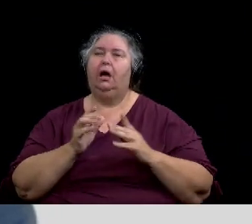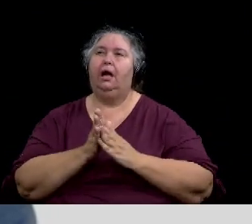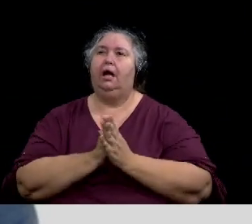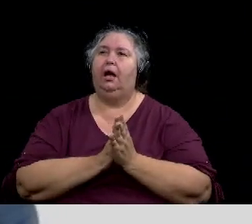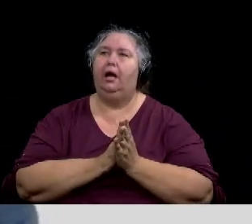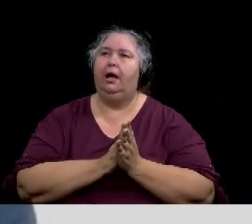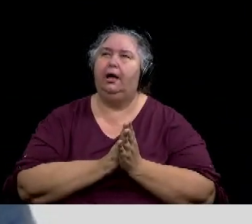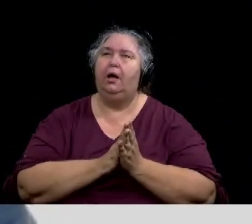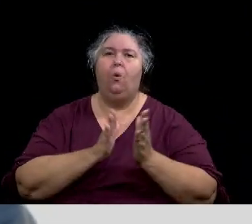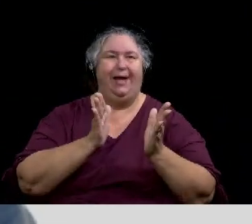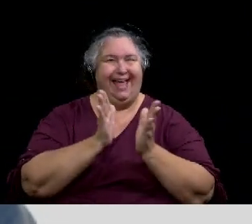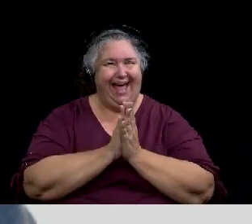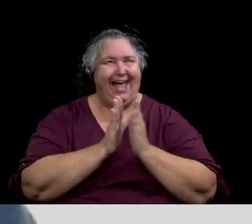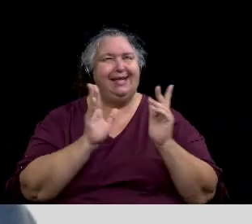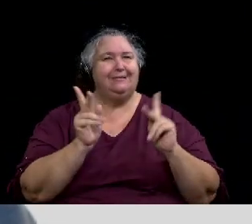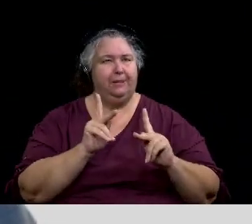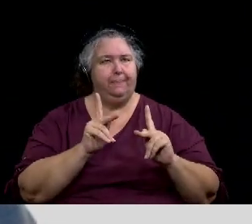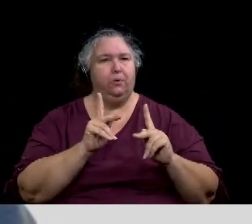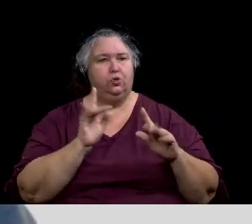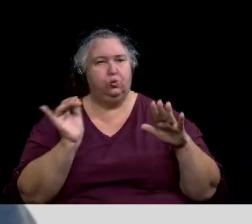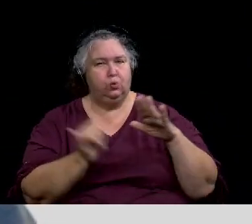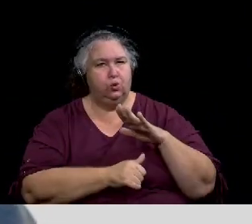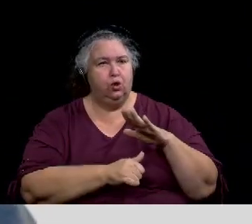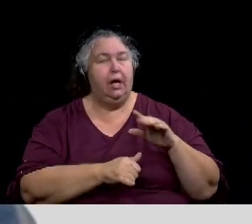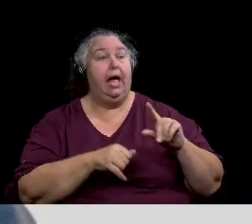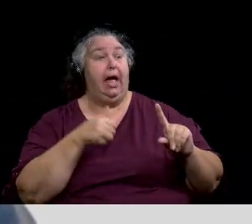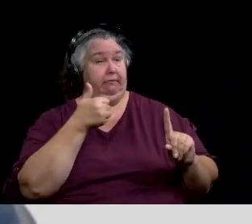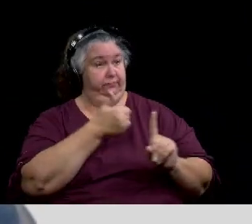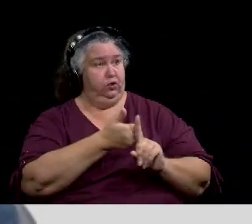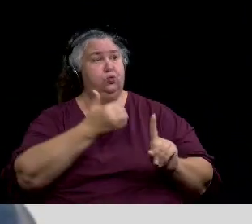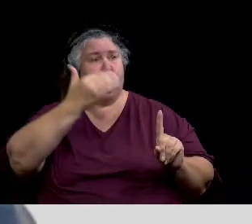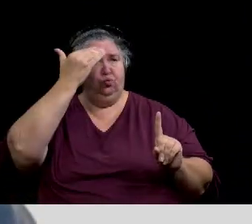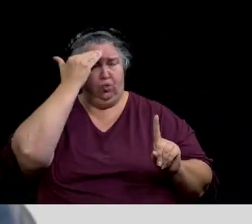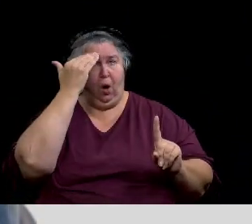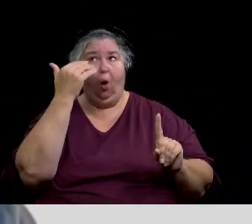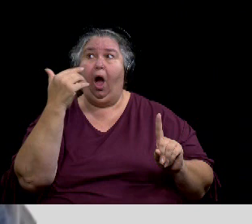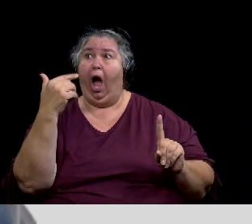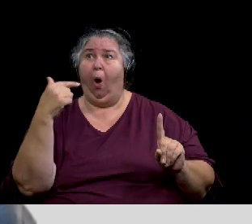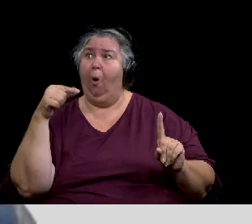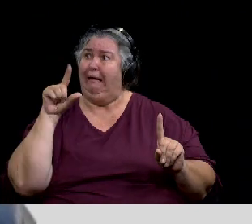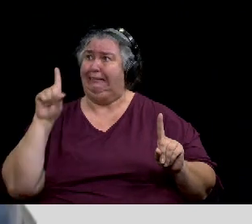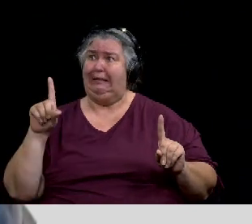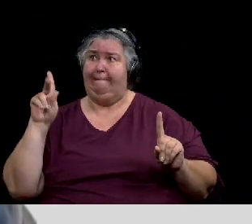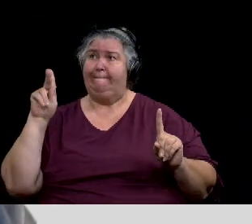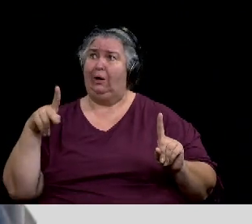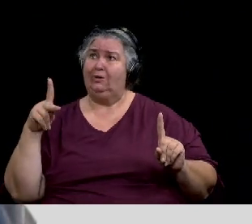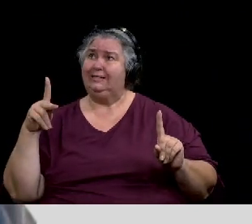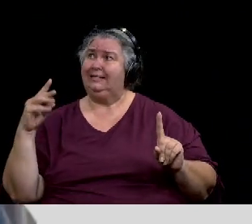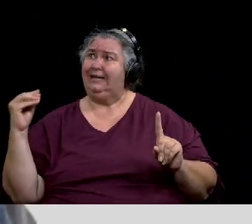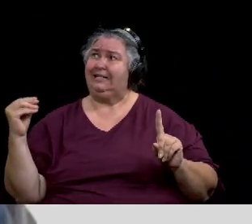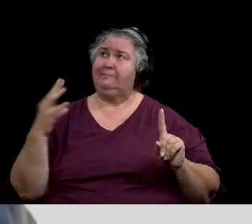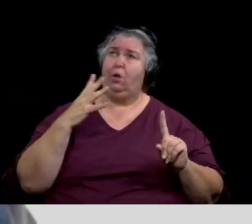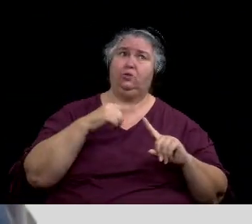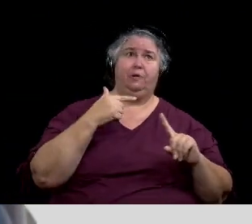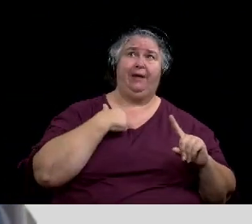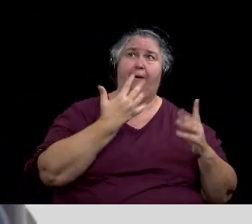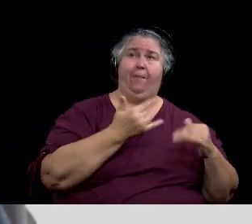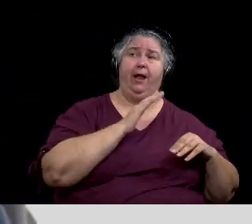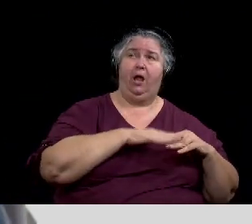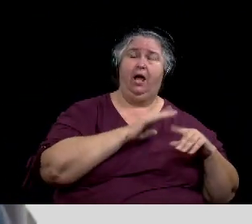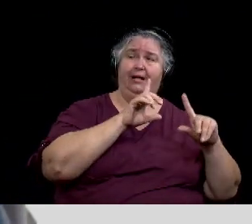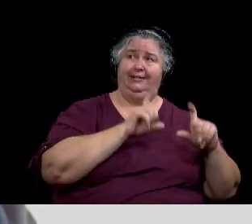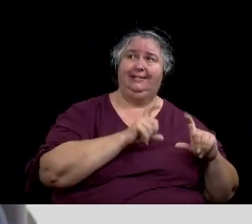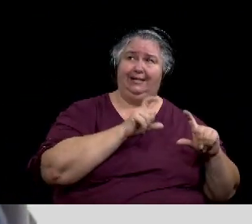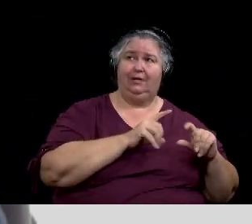ask people to quarantine. So someone who has a known exposure, who was tested and is waiting on that test result, they're at high risk